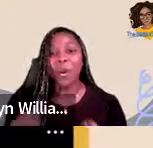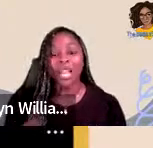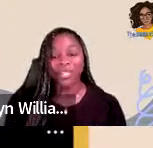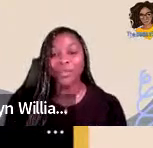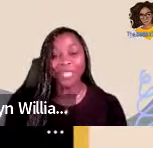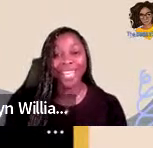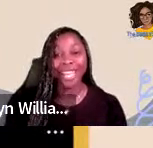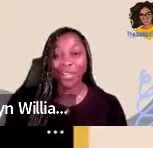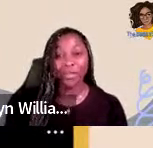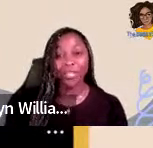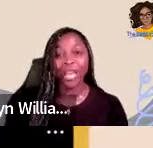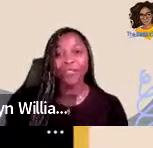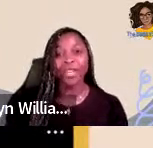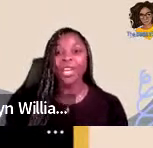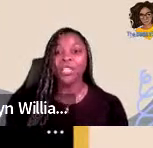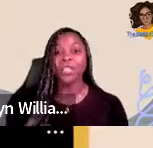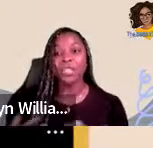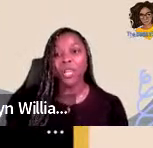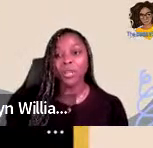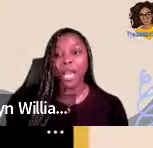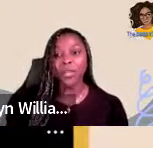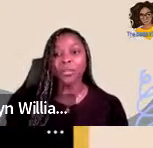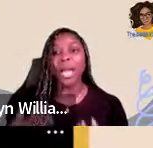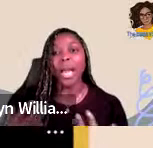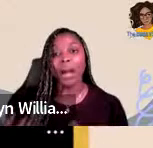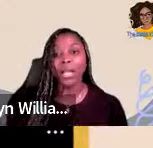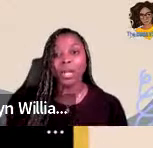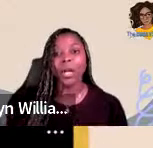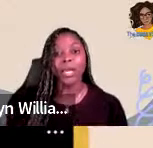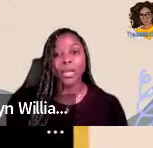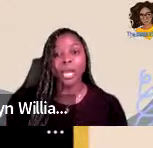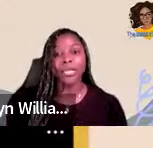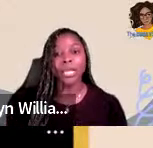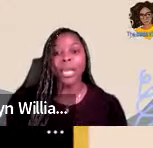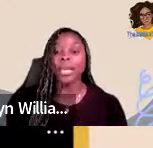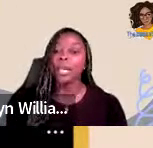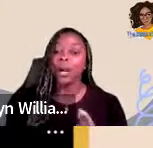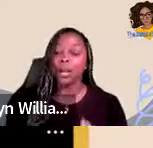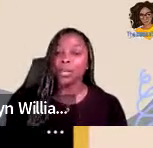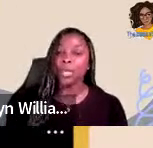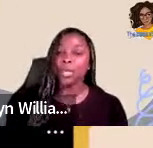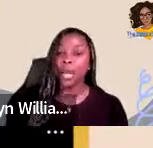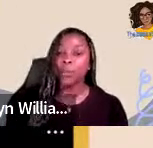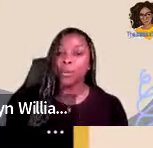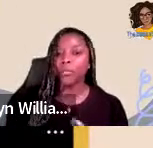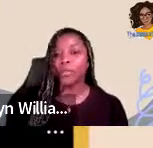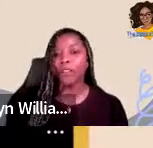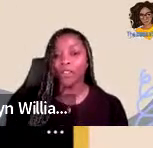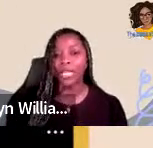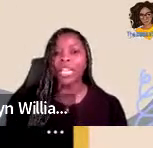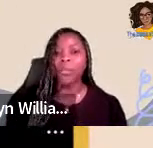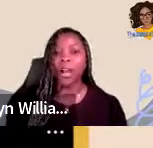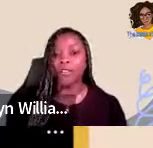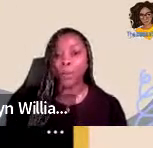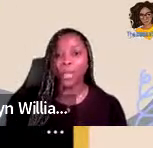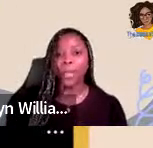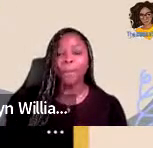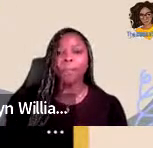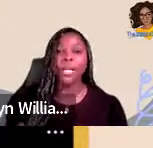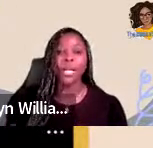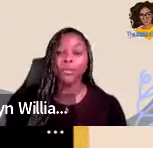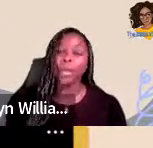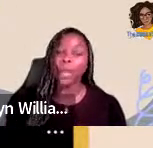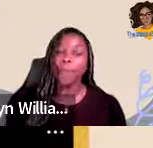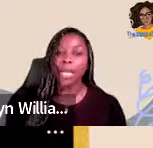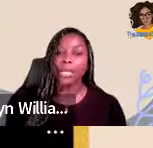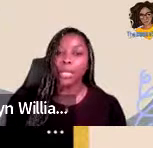am 100% in real life. So the tone I use, how I talk, and what I say are the things that I would to my friends and my family.